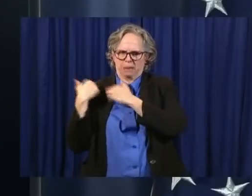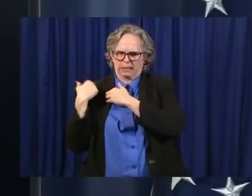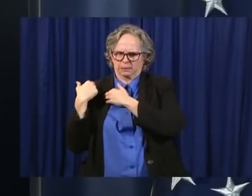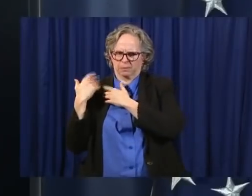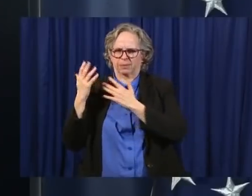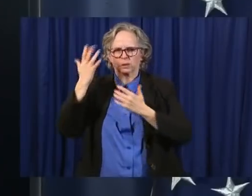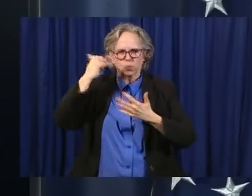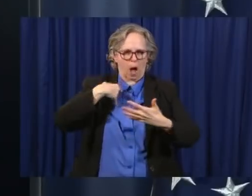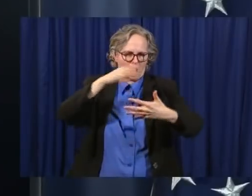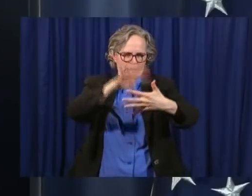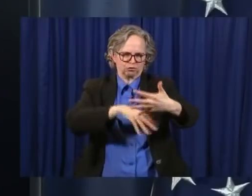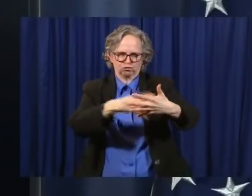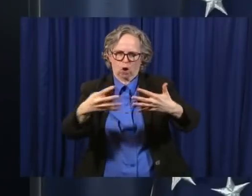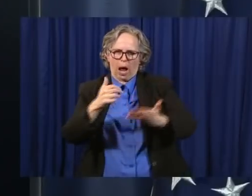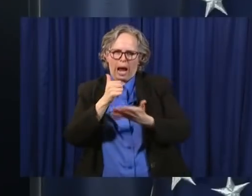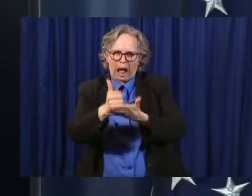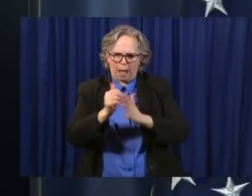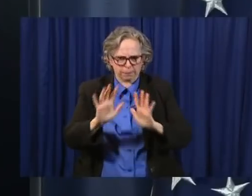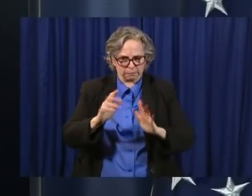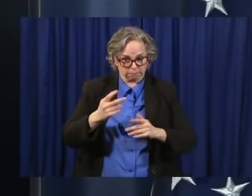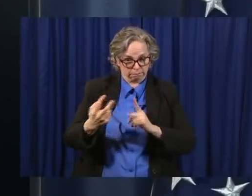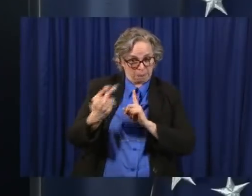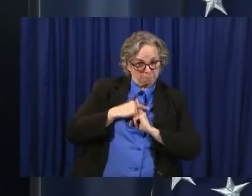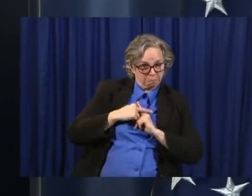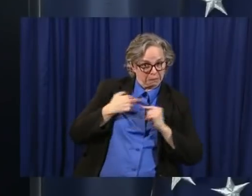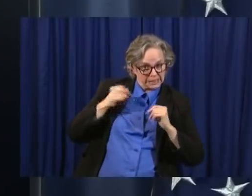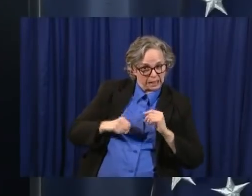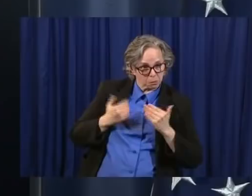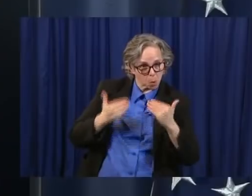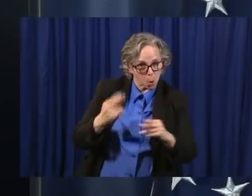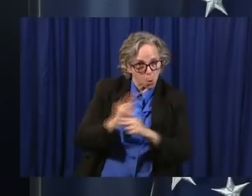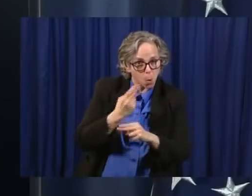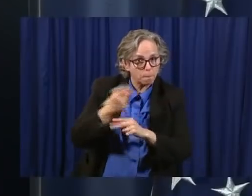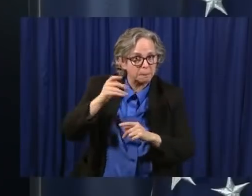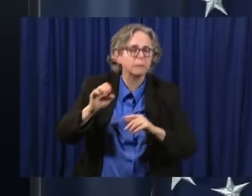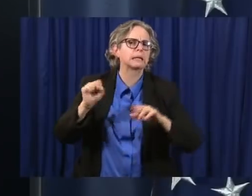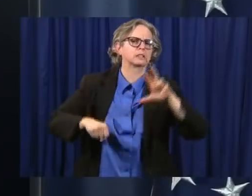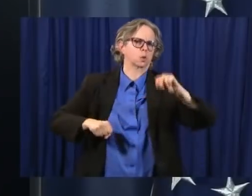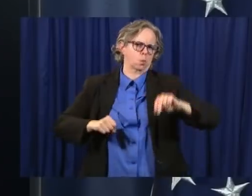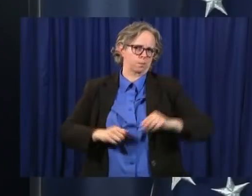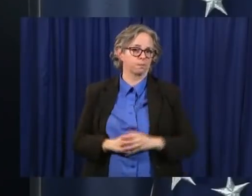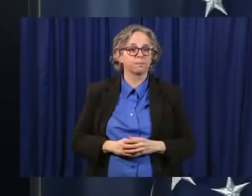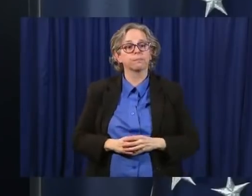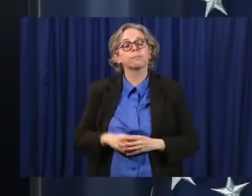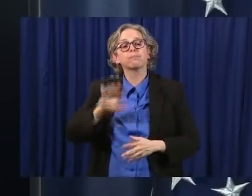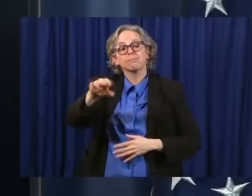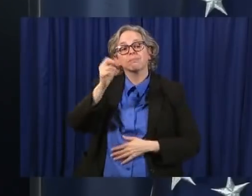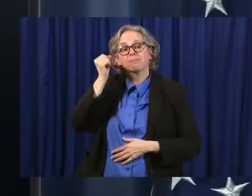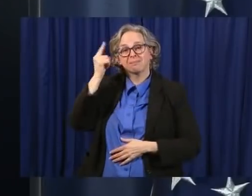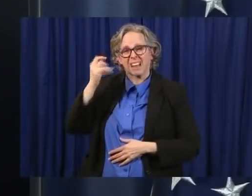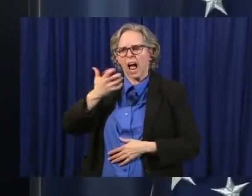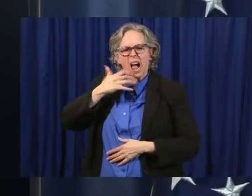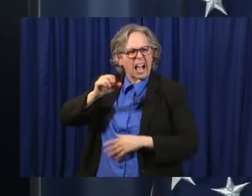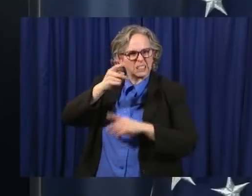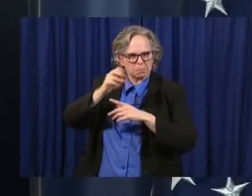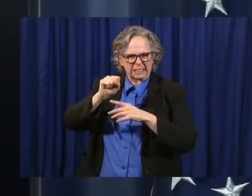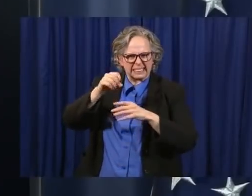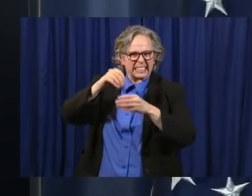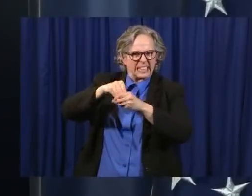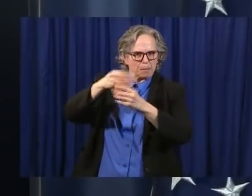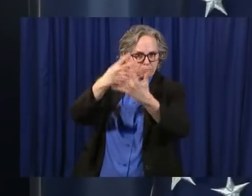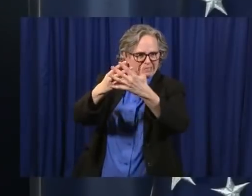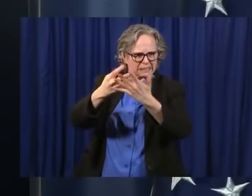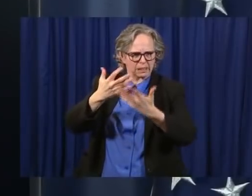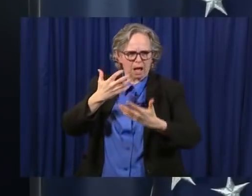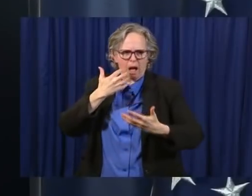our hotspot prisons the ability to go to a hotel after work so that you could take a shower and just go